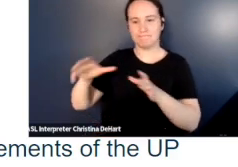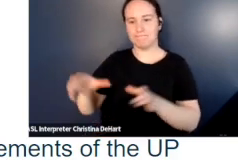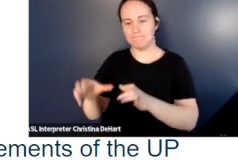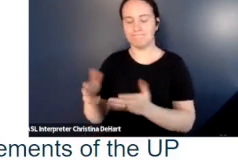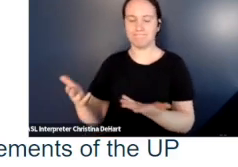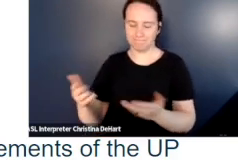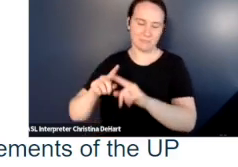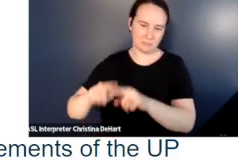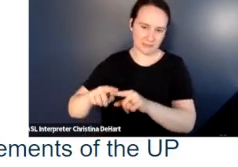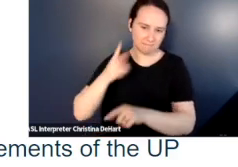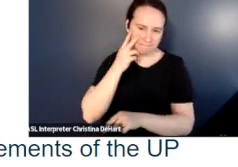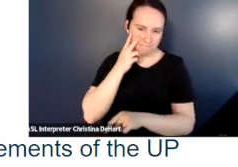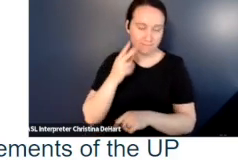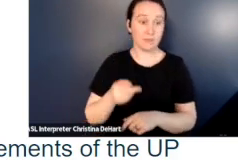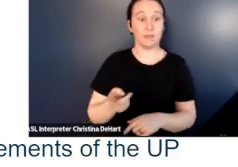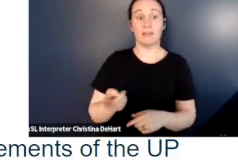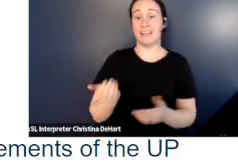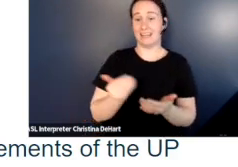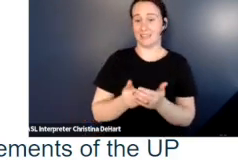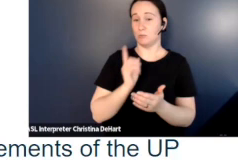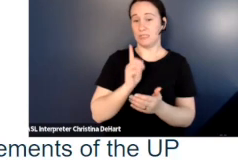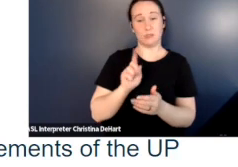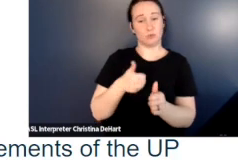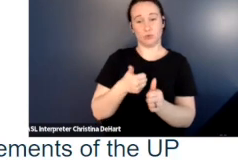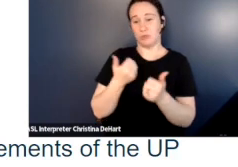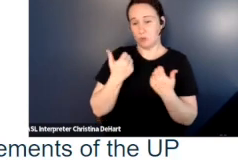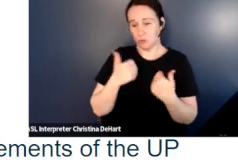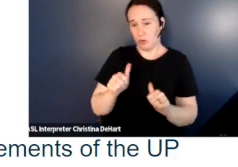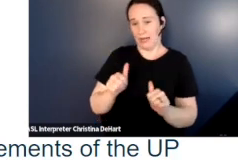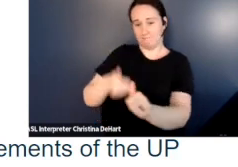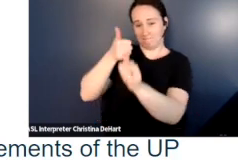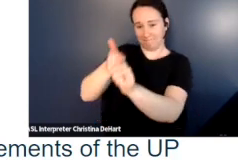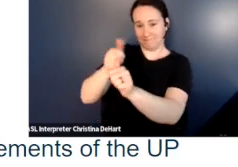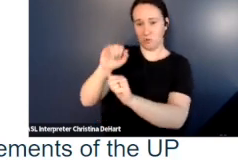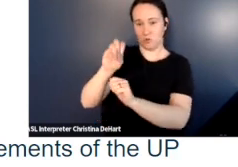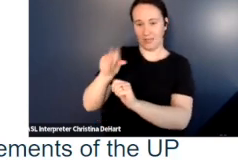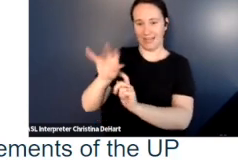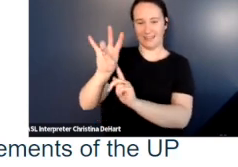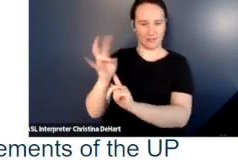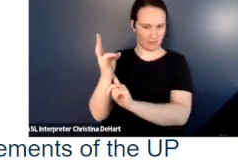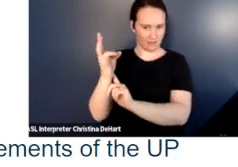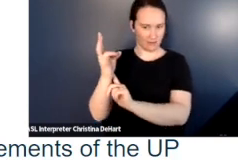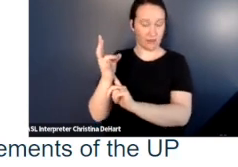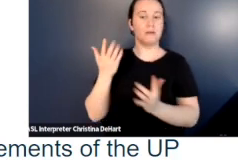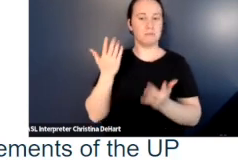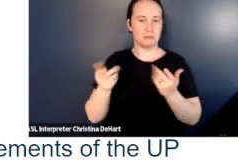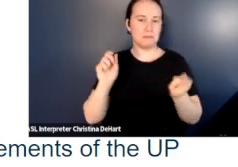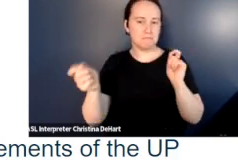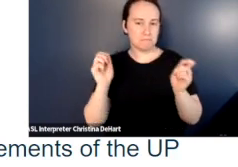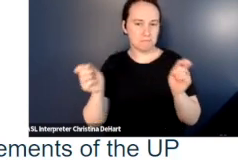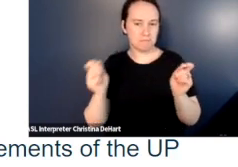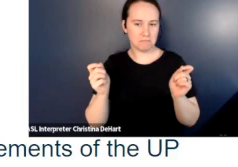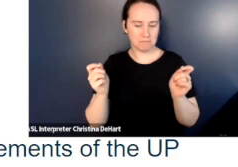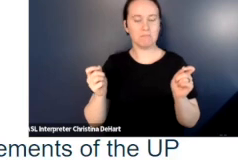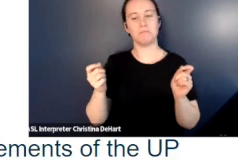As I said, we're really trying to stick to that July 7th date. So we may see some shifting there as we get